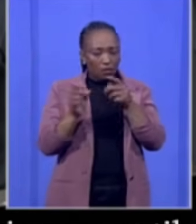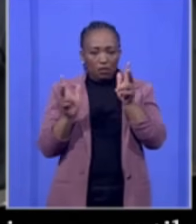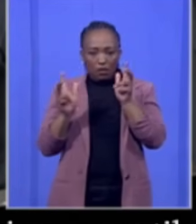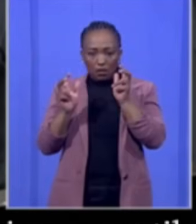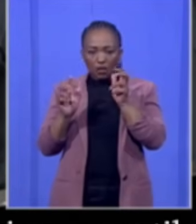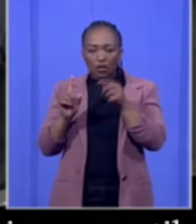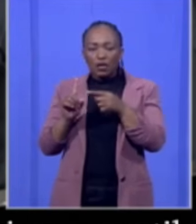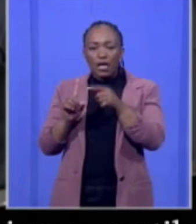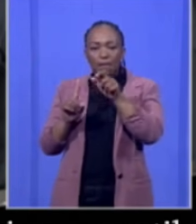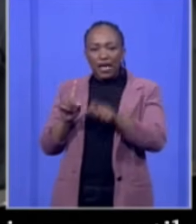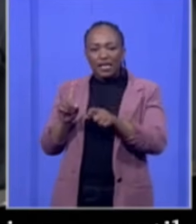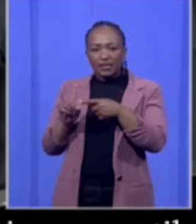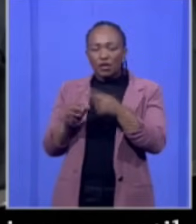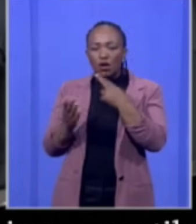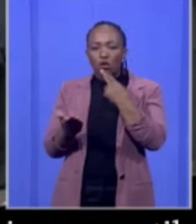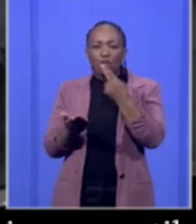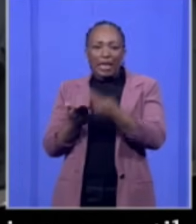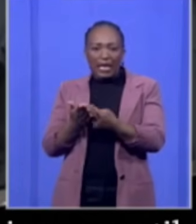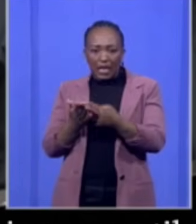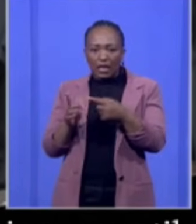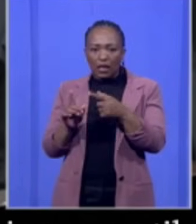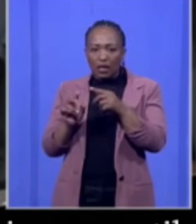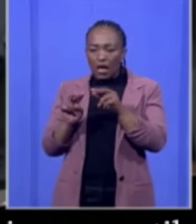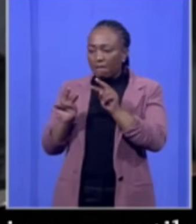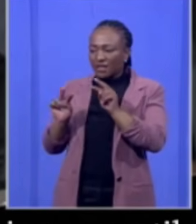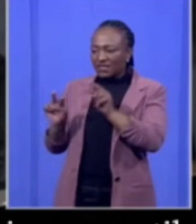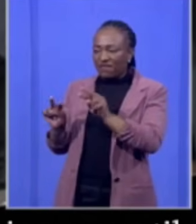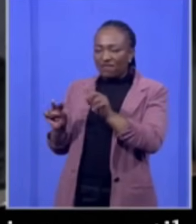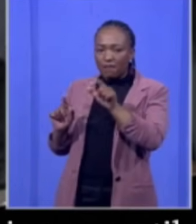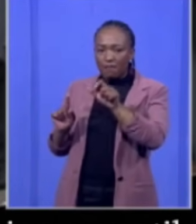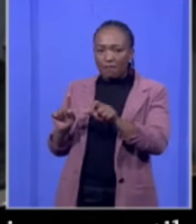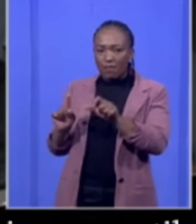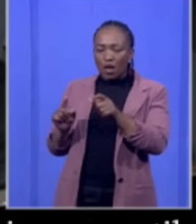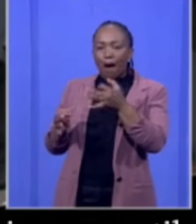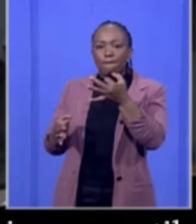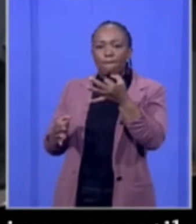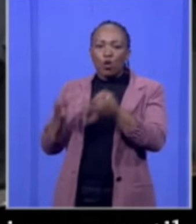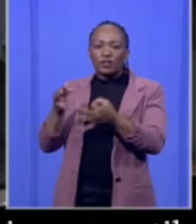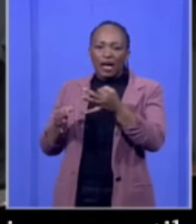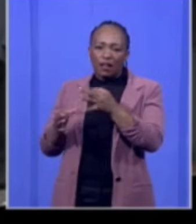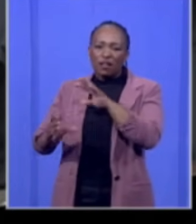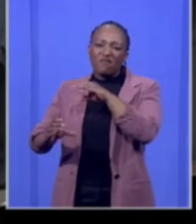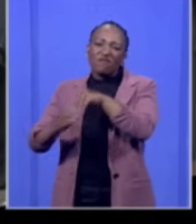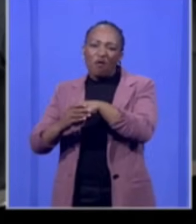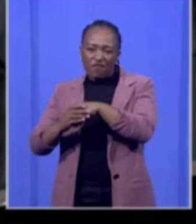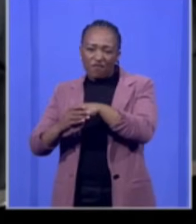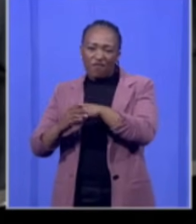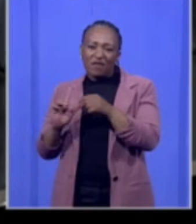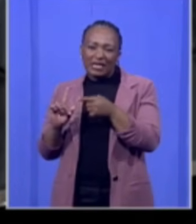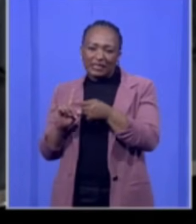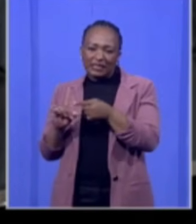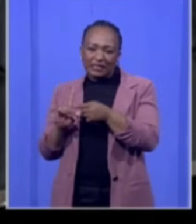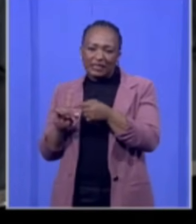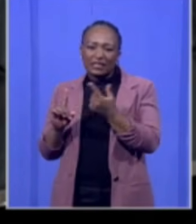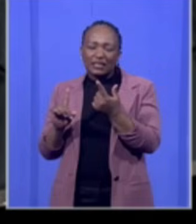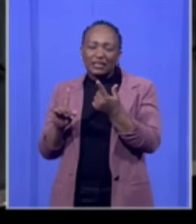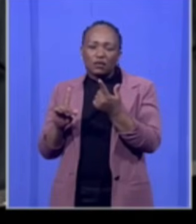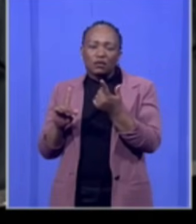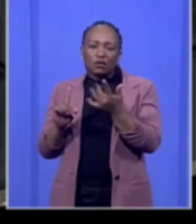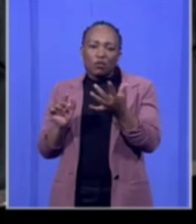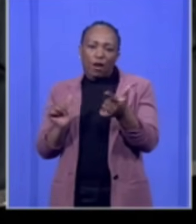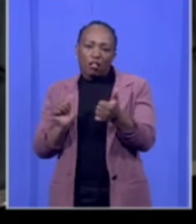chairs, they are viewed or perceived to be more political bloated or